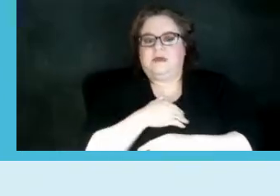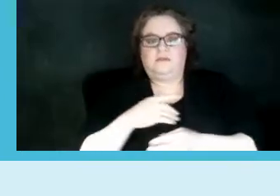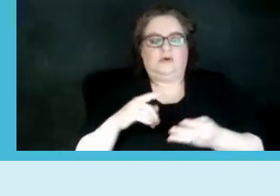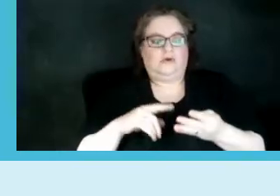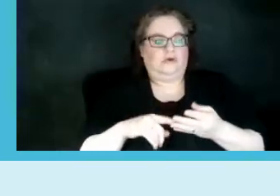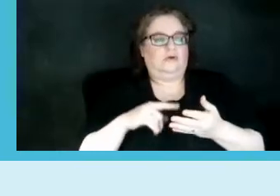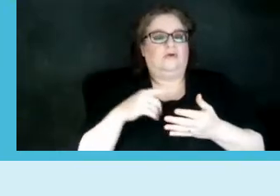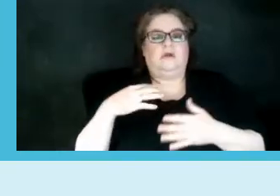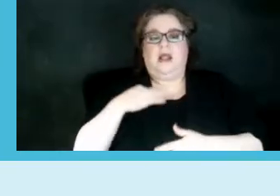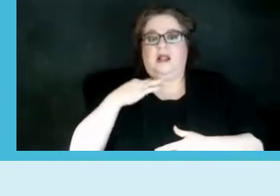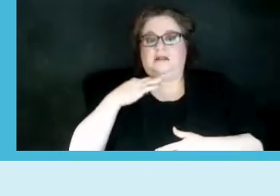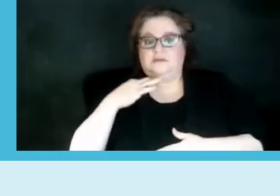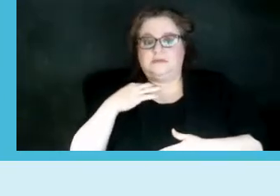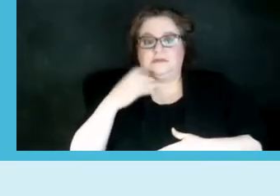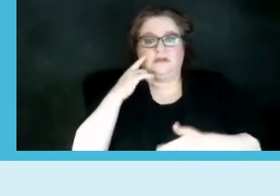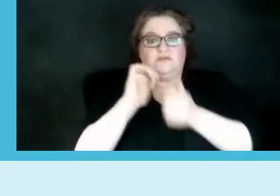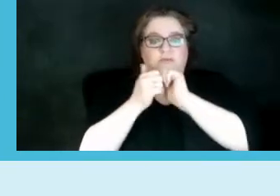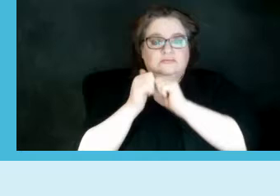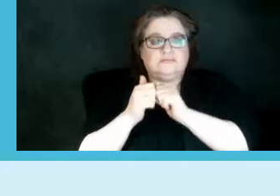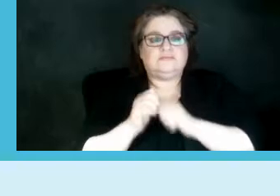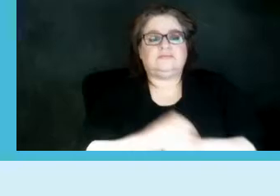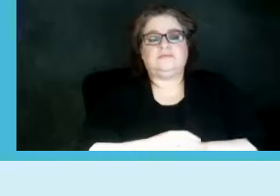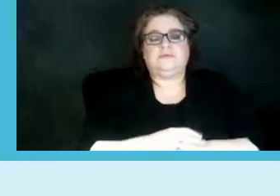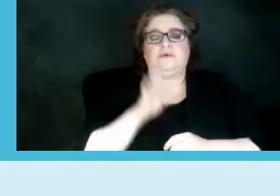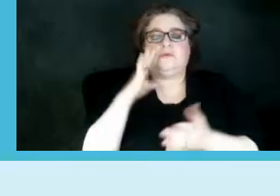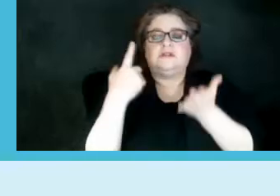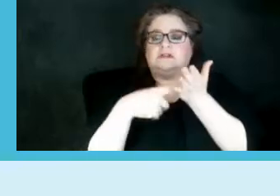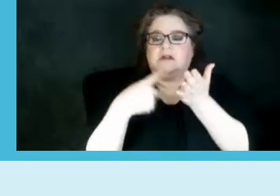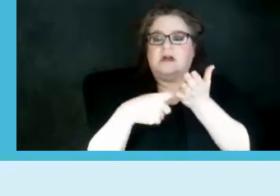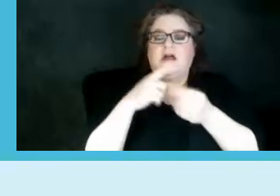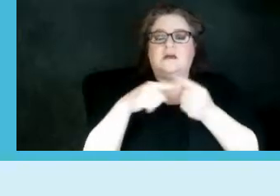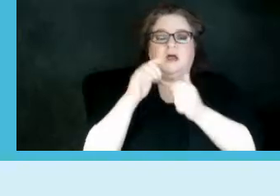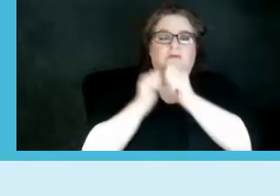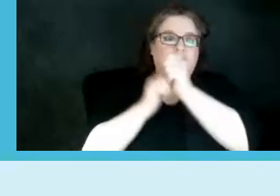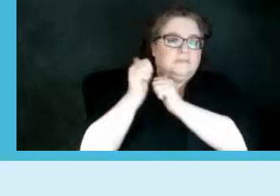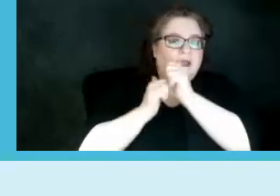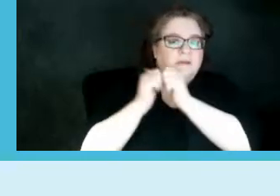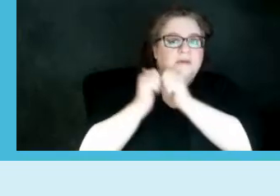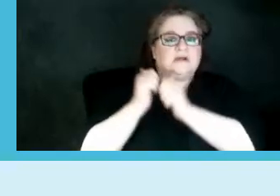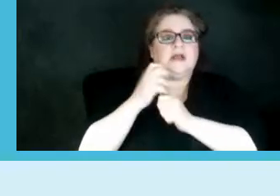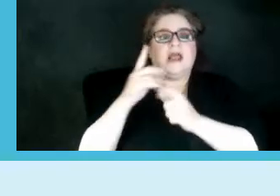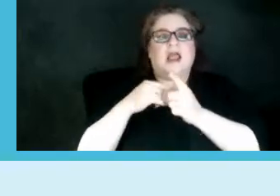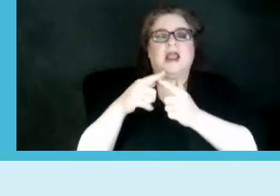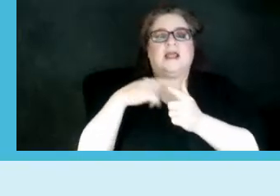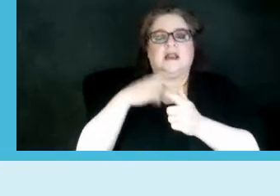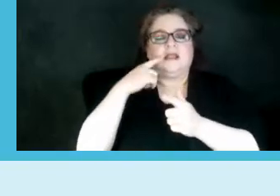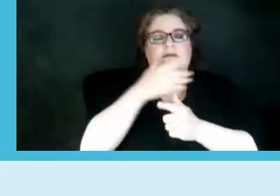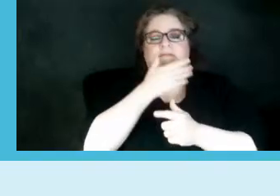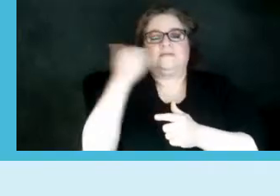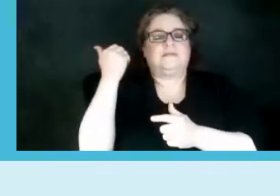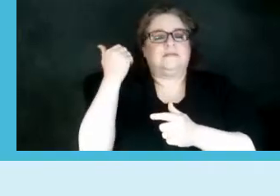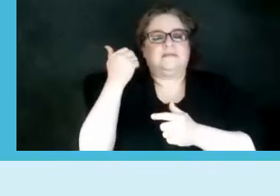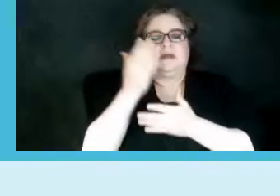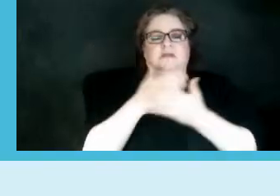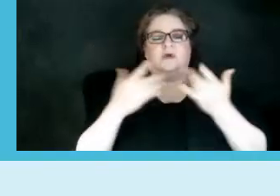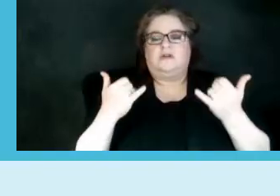eligibility to run. We're going to talk about campaigning. And then this is, I think, the best part of